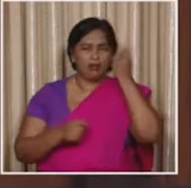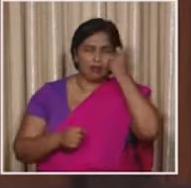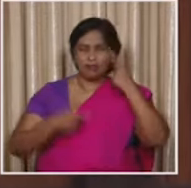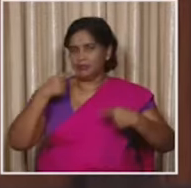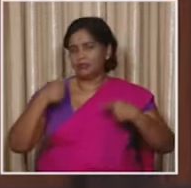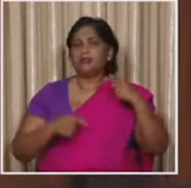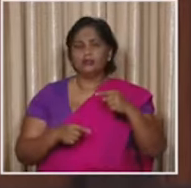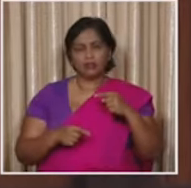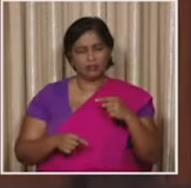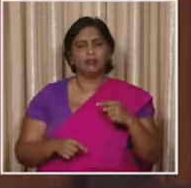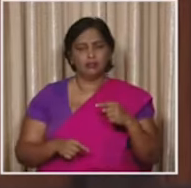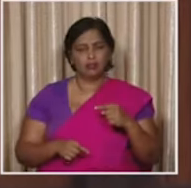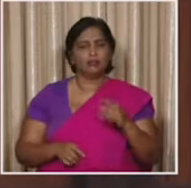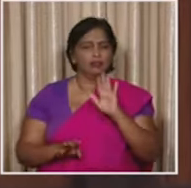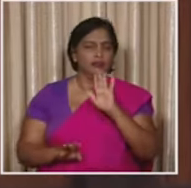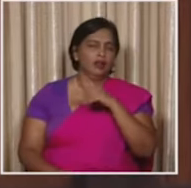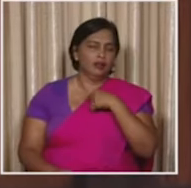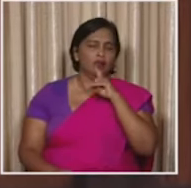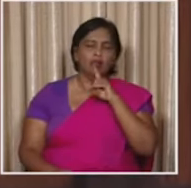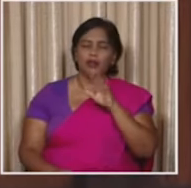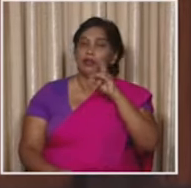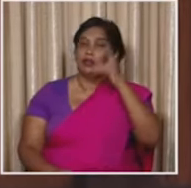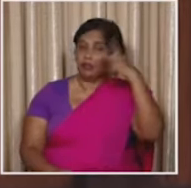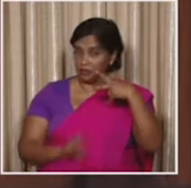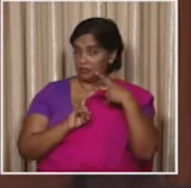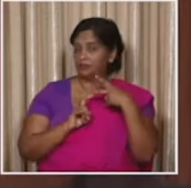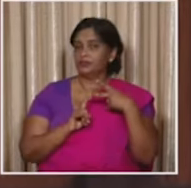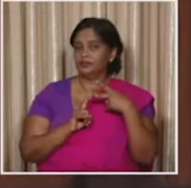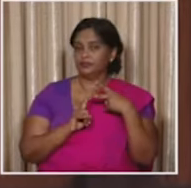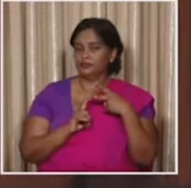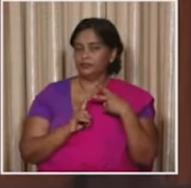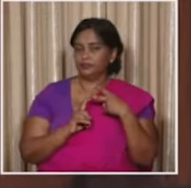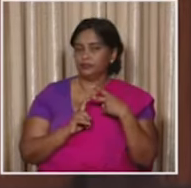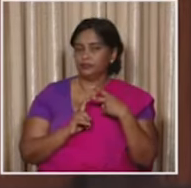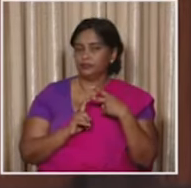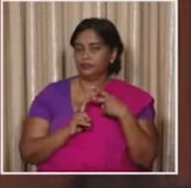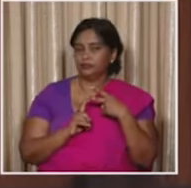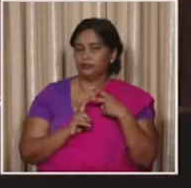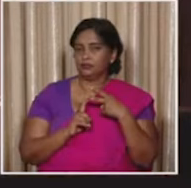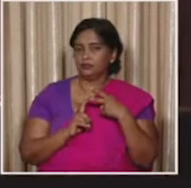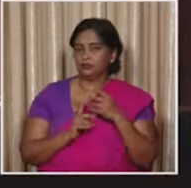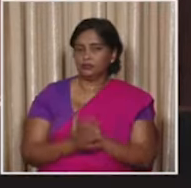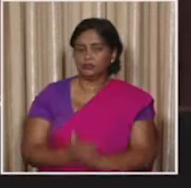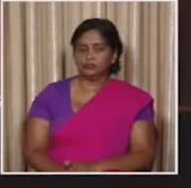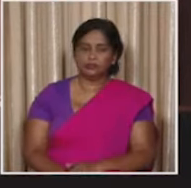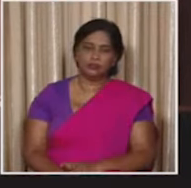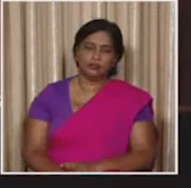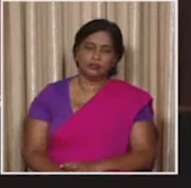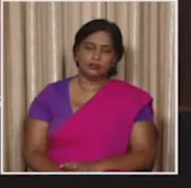you champion this cause. Second, one thing that I would like to complete with, Honorable Minister.